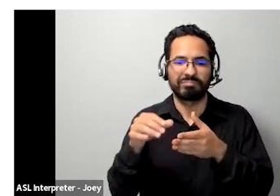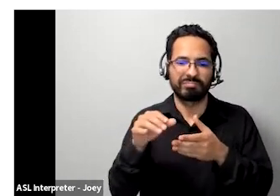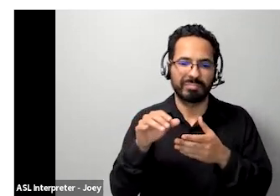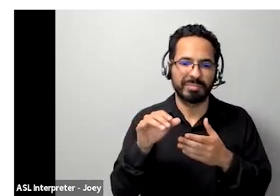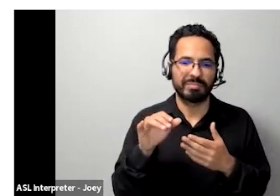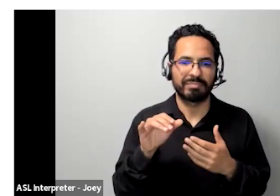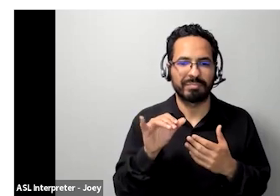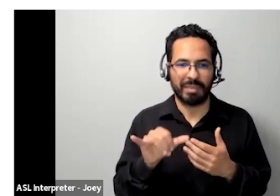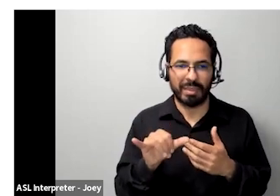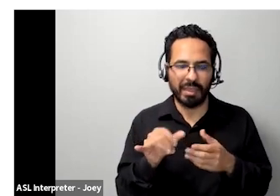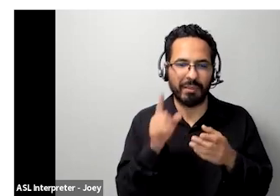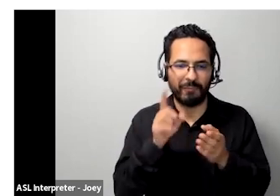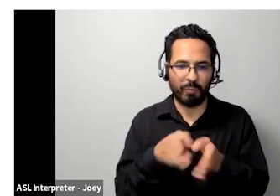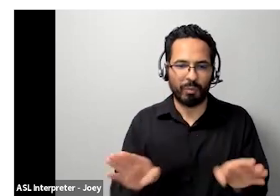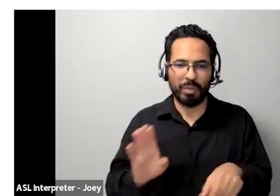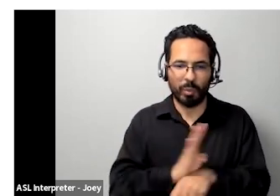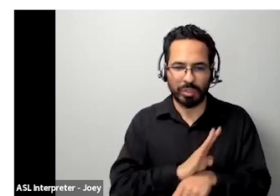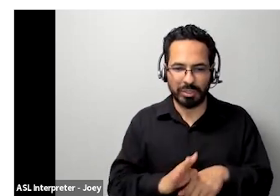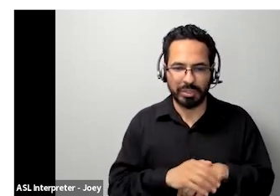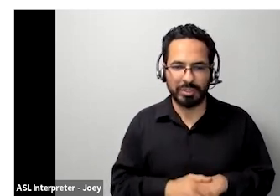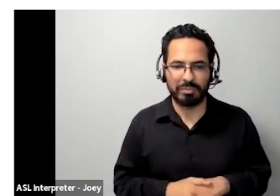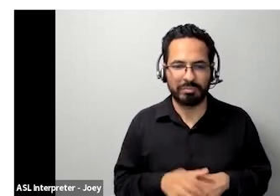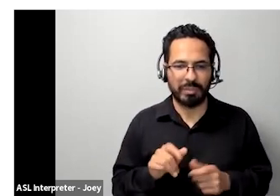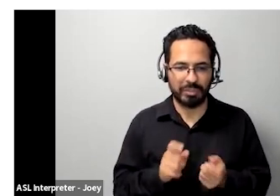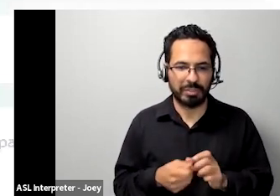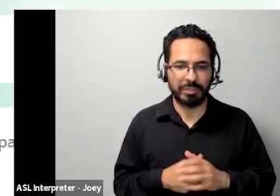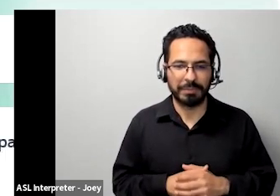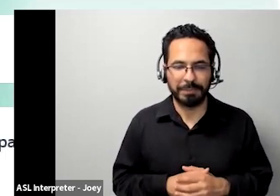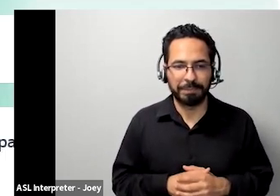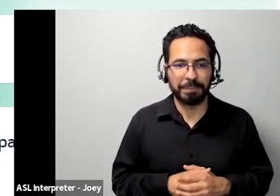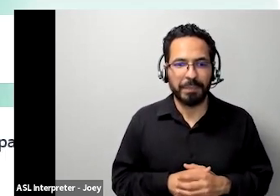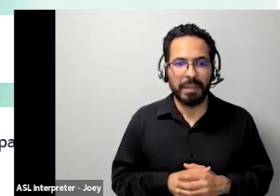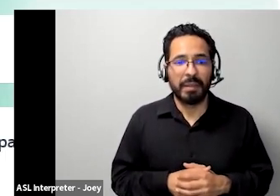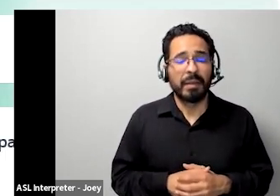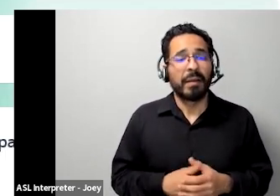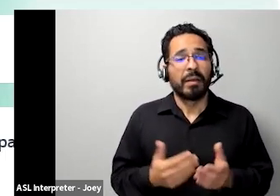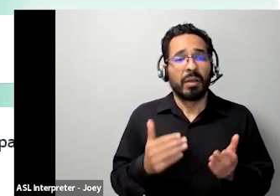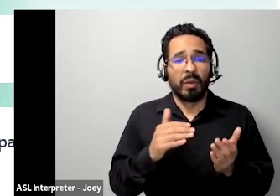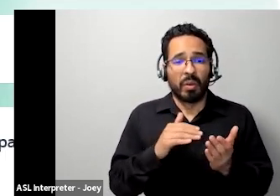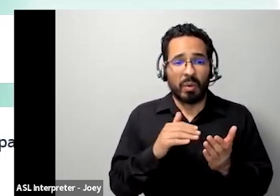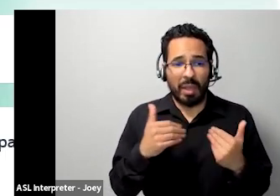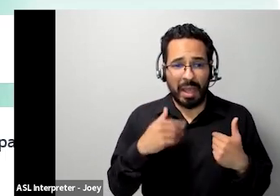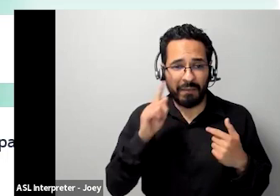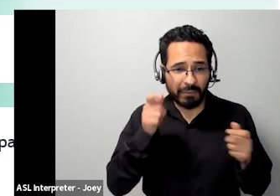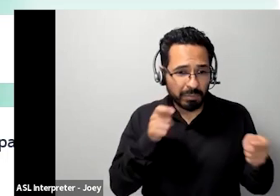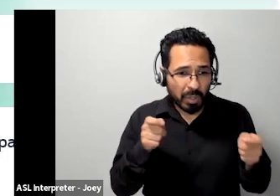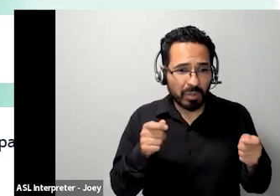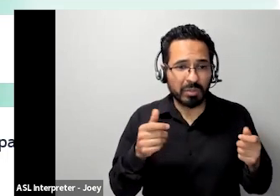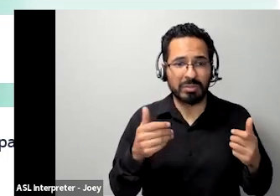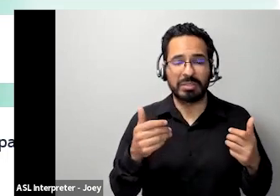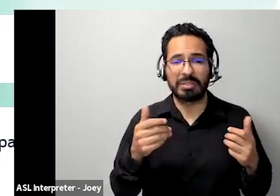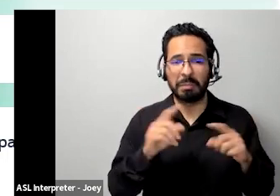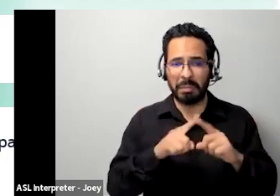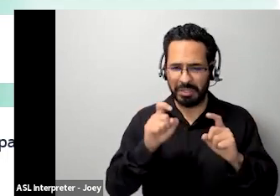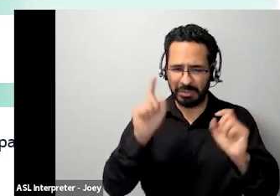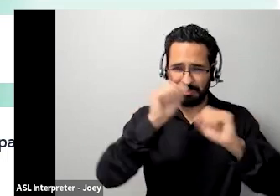organization. So you've got some work streams, you've got some governance models. Now, you really have to kind of paint a picture.